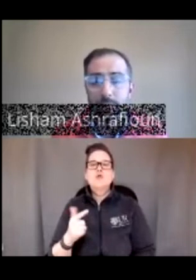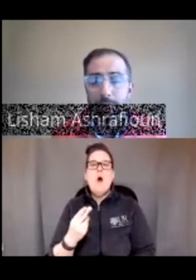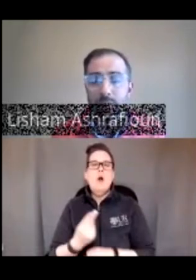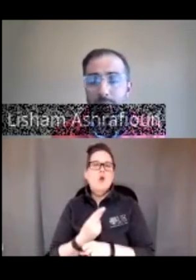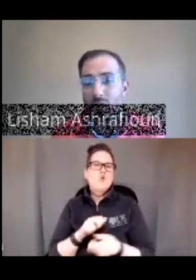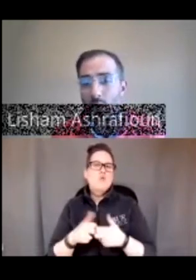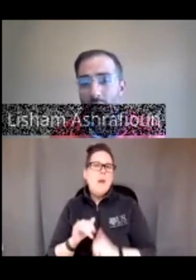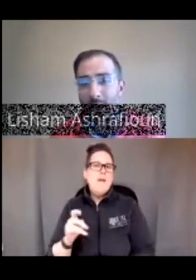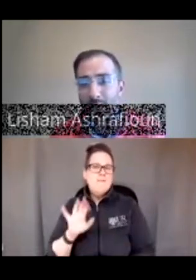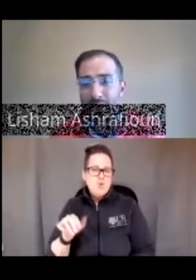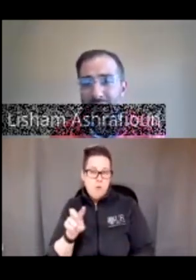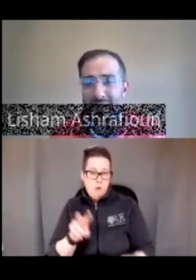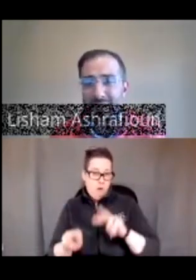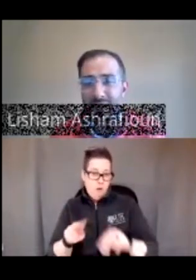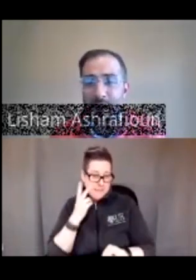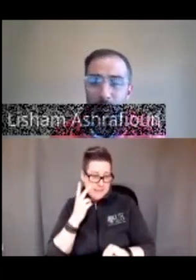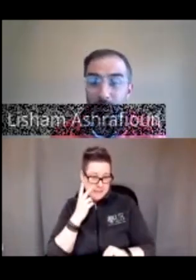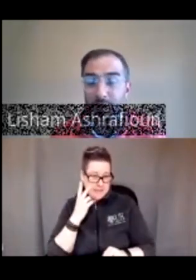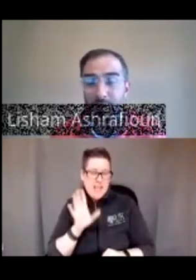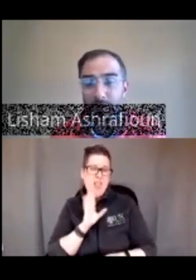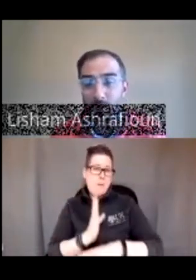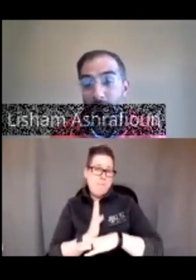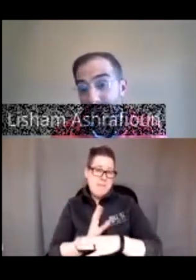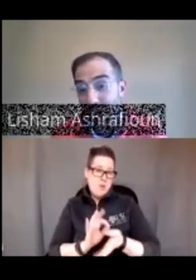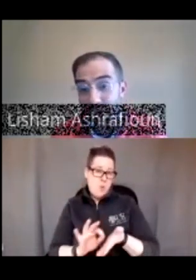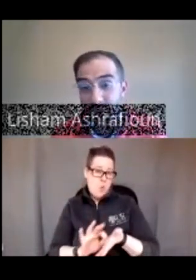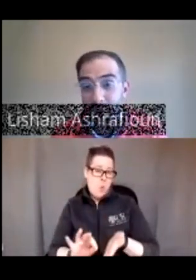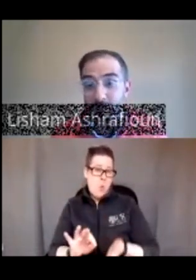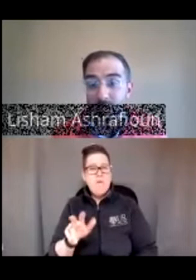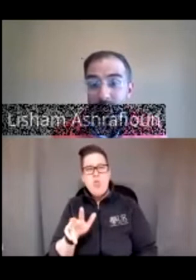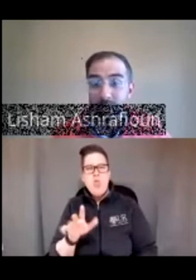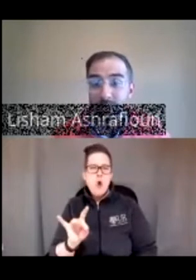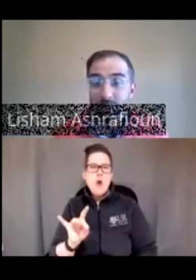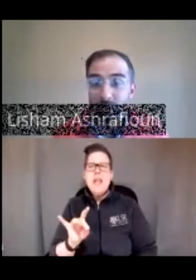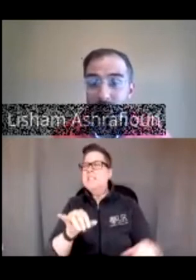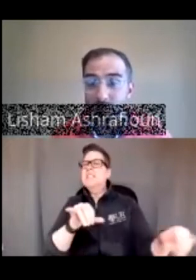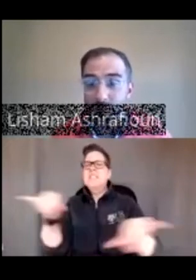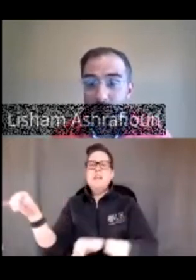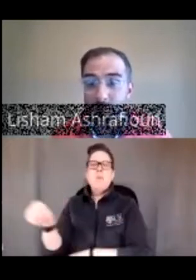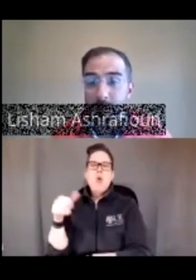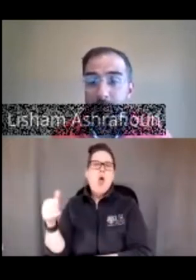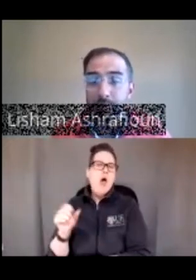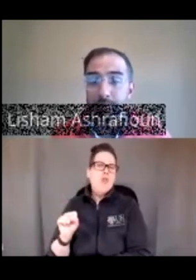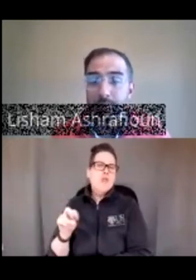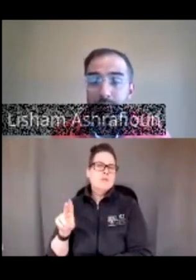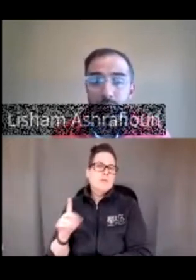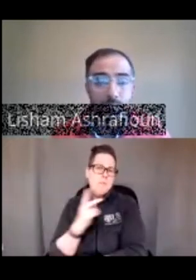use. And the mean score of about 38 is comparable to other studies of patients in substance use disorder